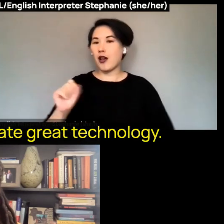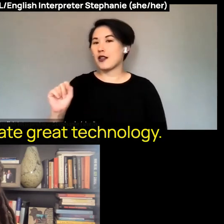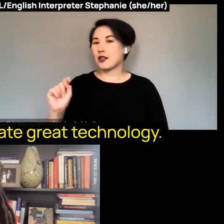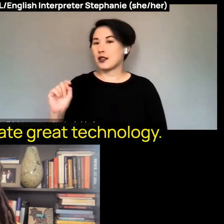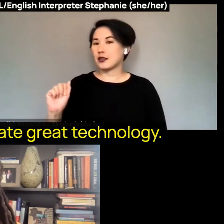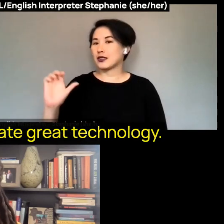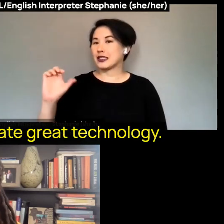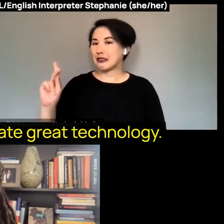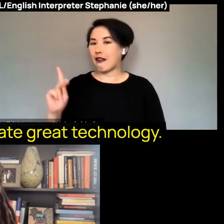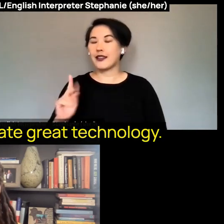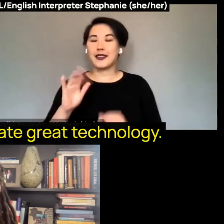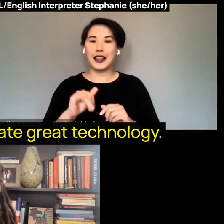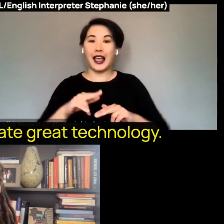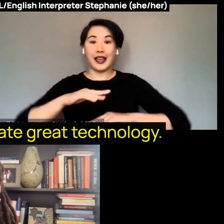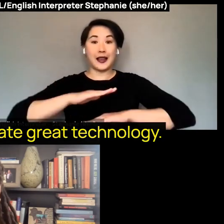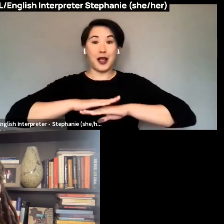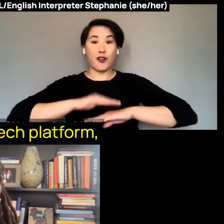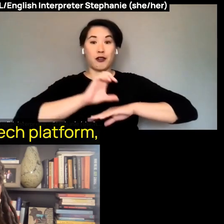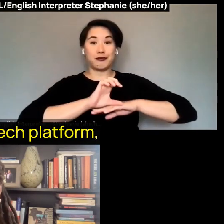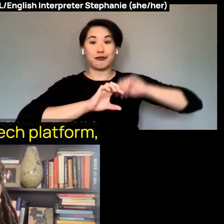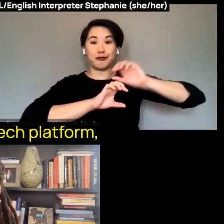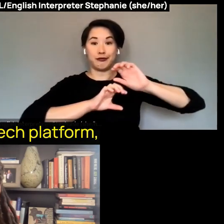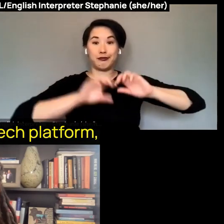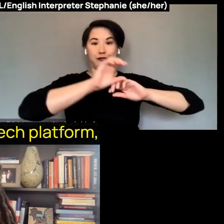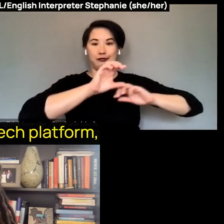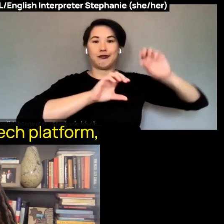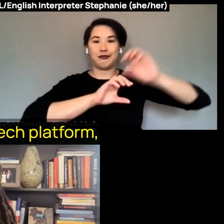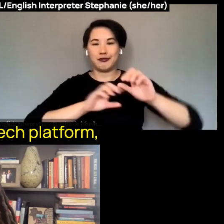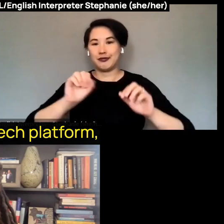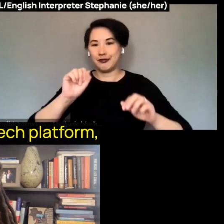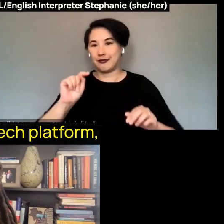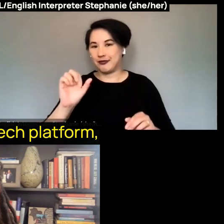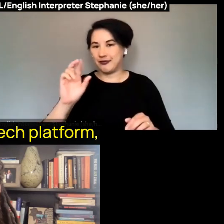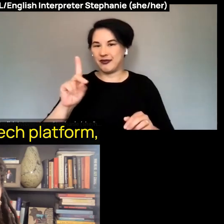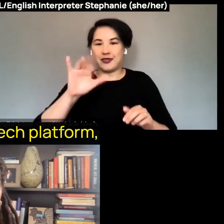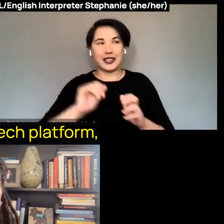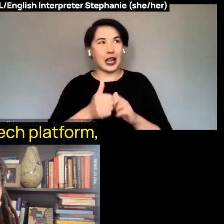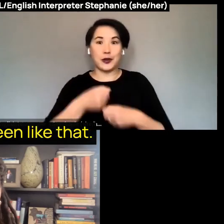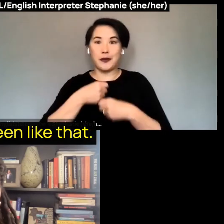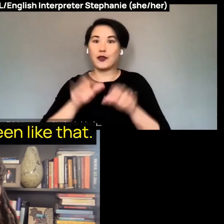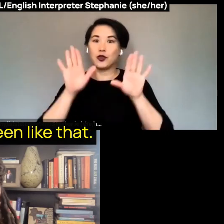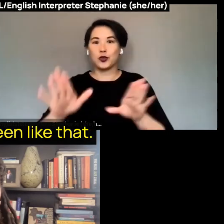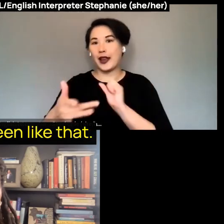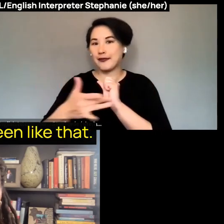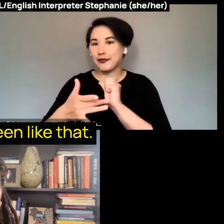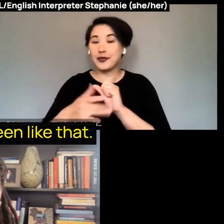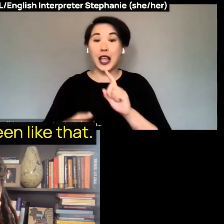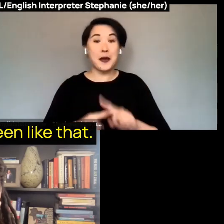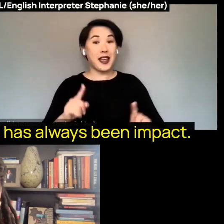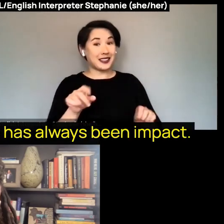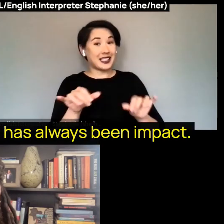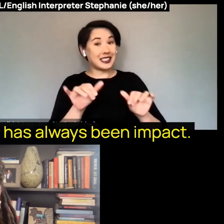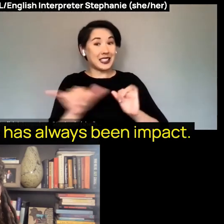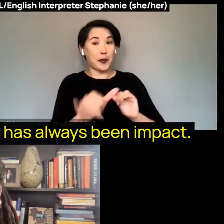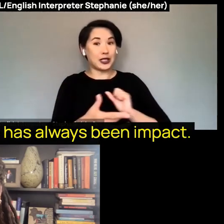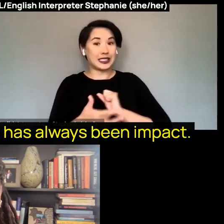sort of how you create great technology. And much like a tech platform, my career has been like that.